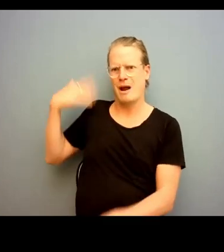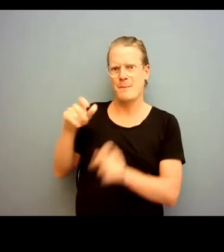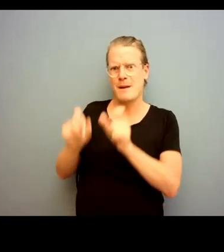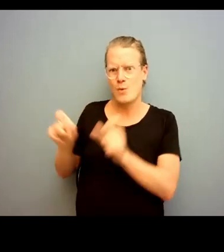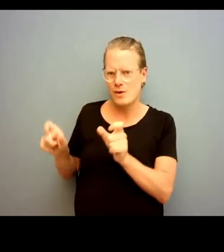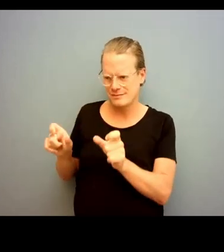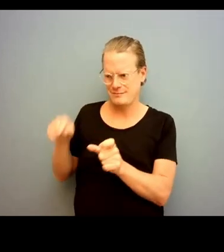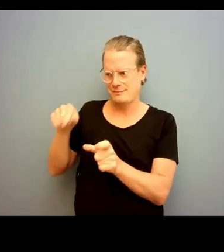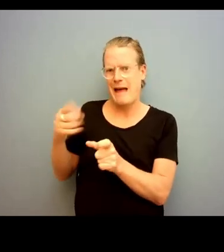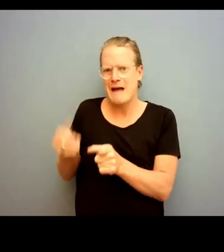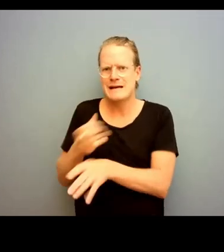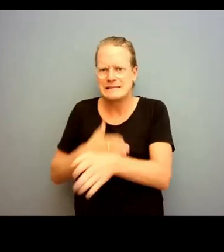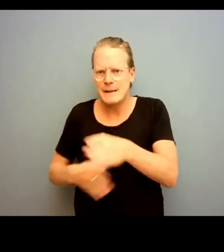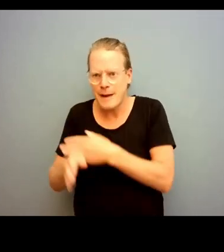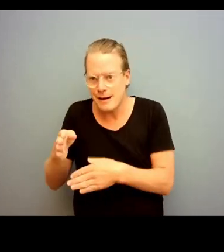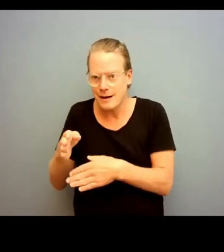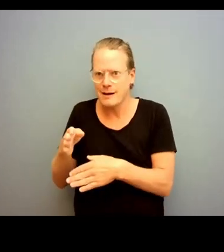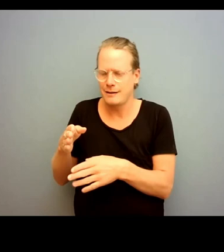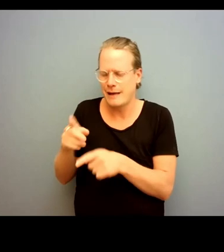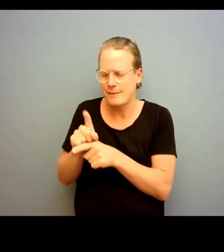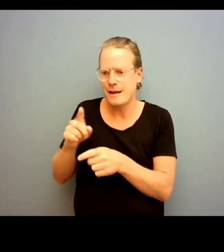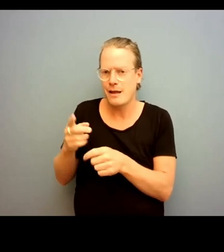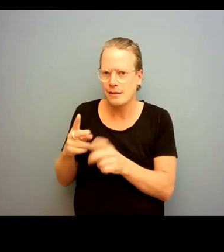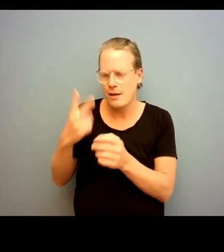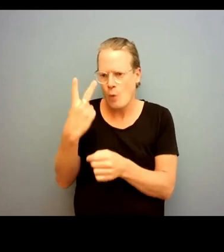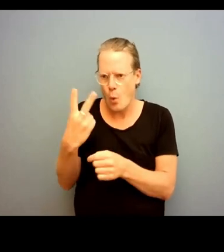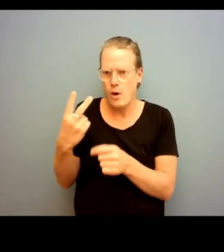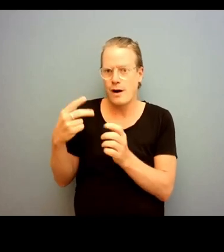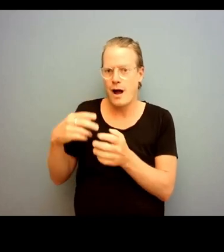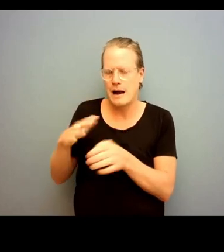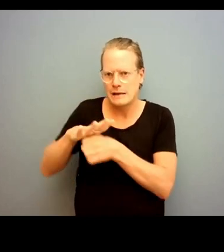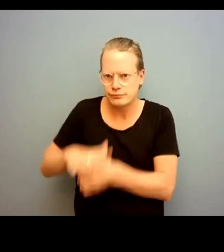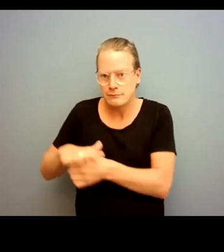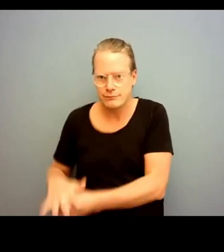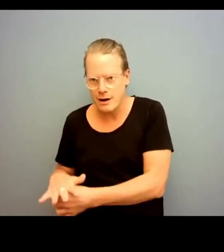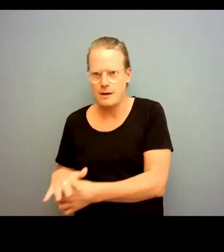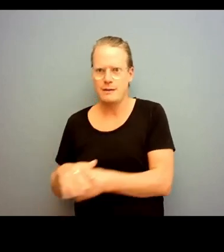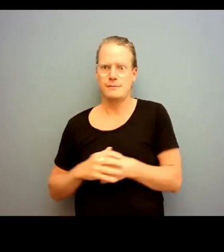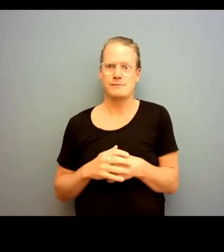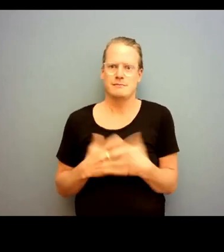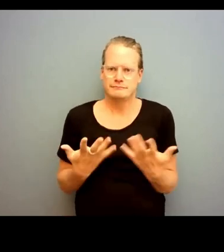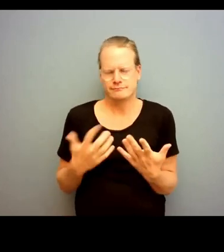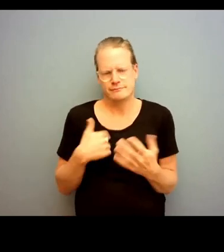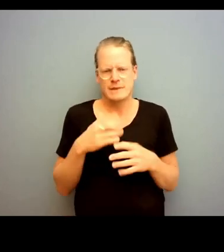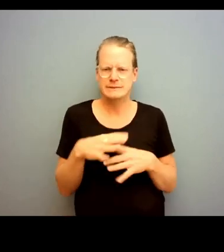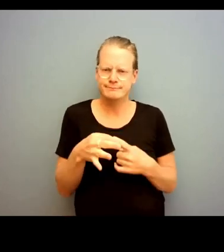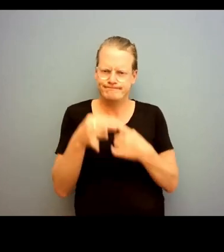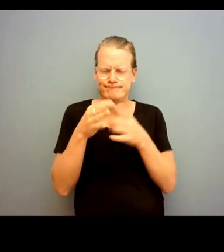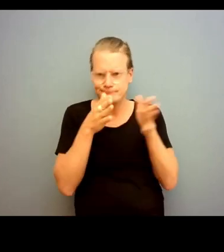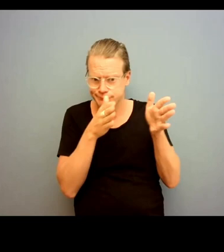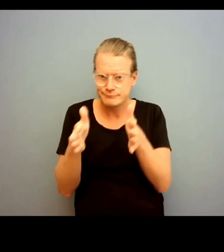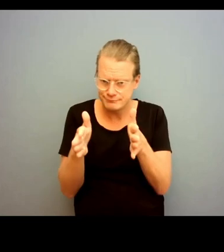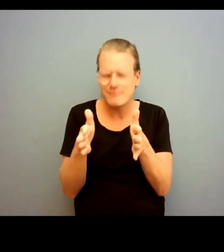exposed to, taking special account of people with dementia. My name is